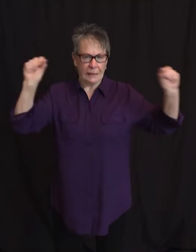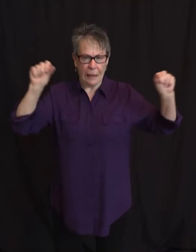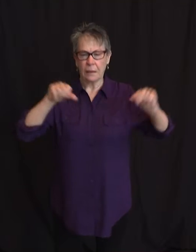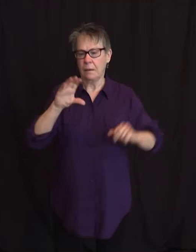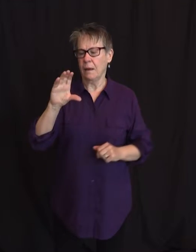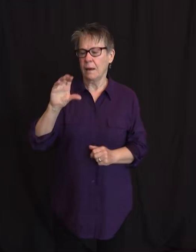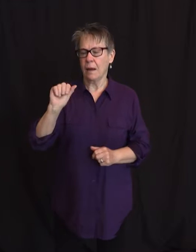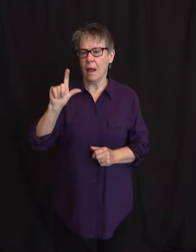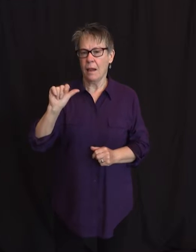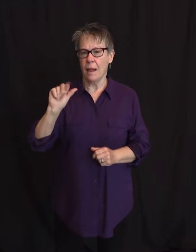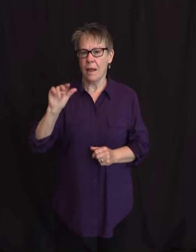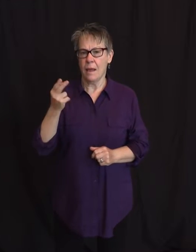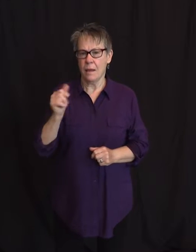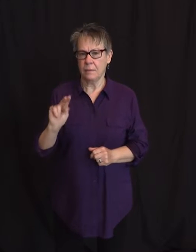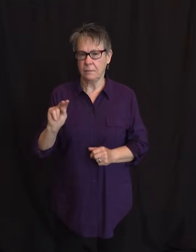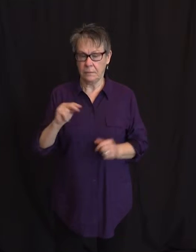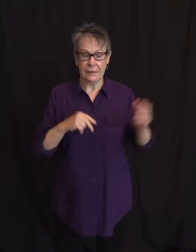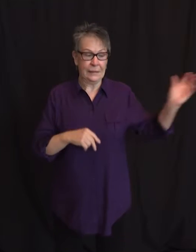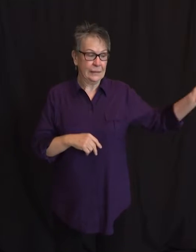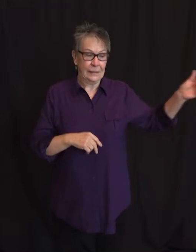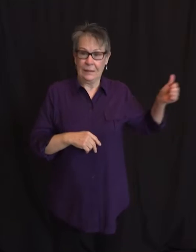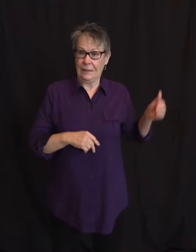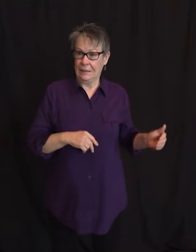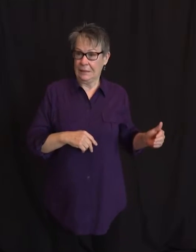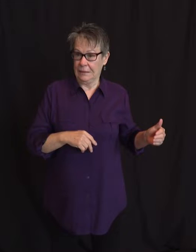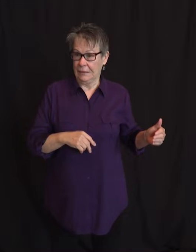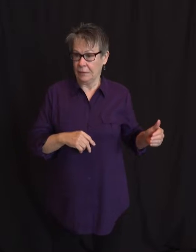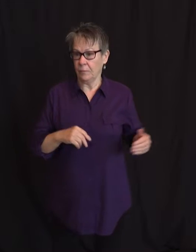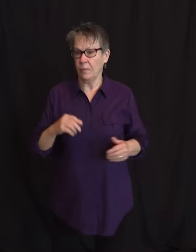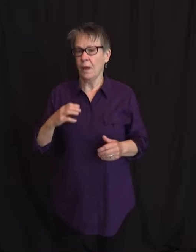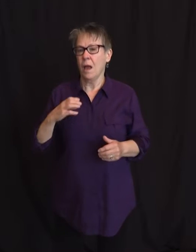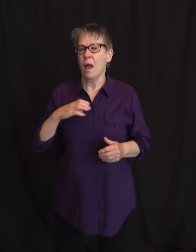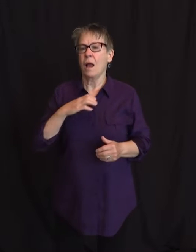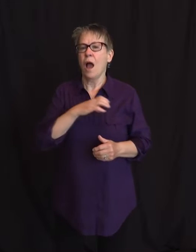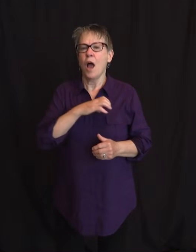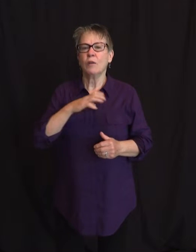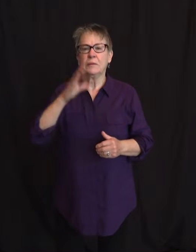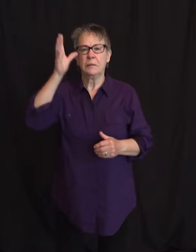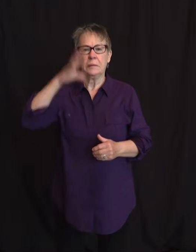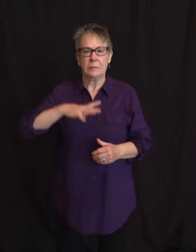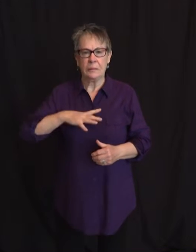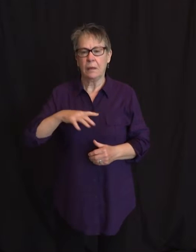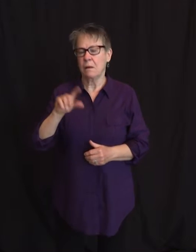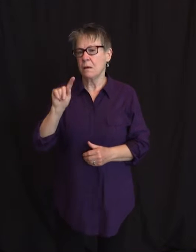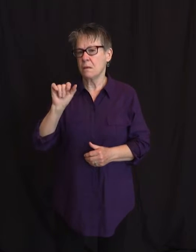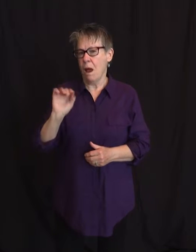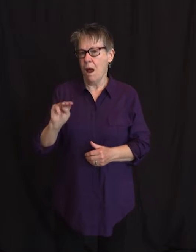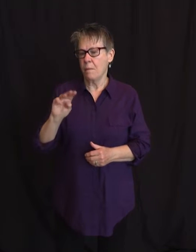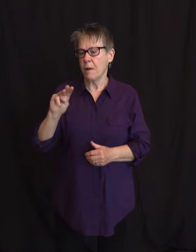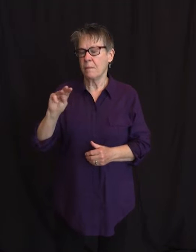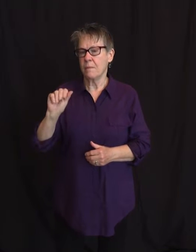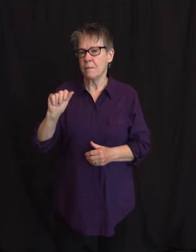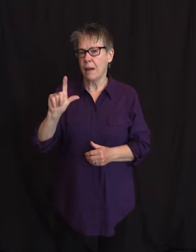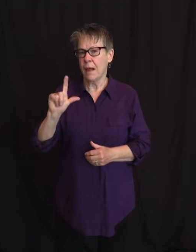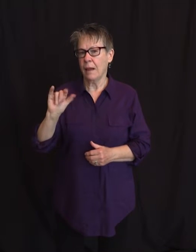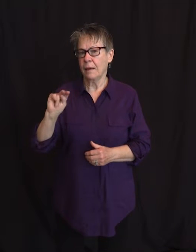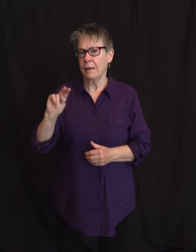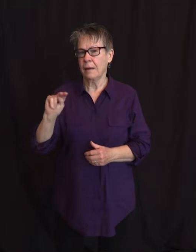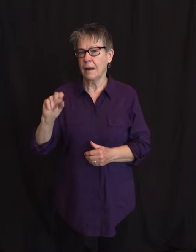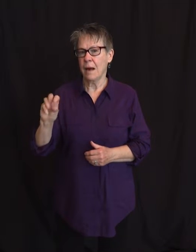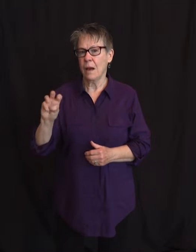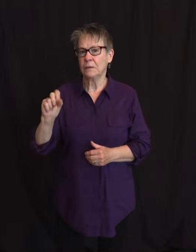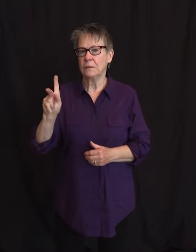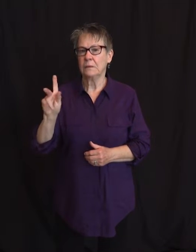another special guest immediately to my left is Congressman Tom Malinowski, who will be able to give us an important federal